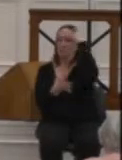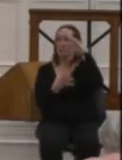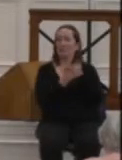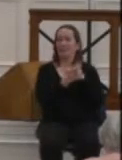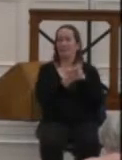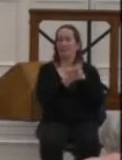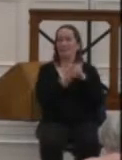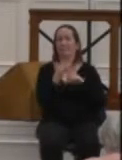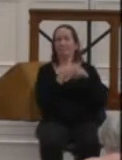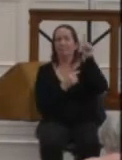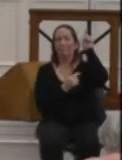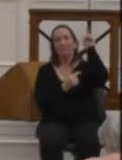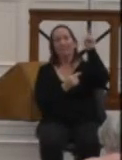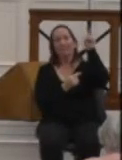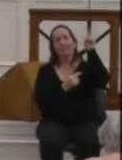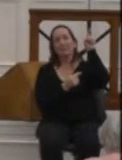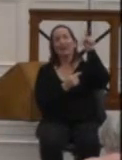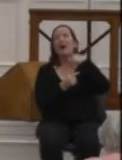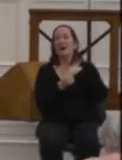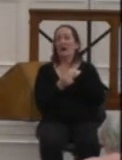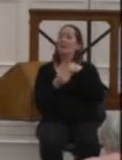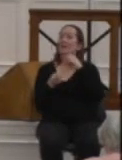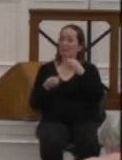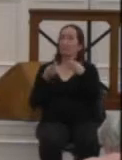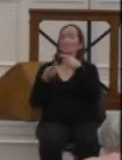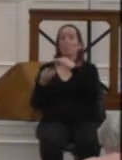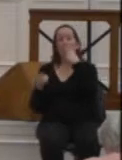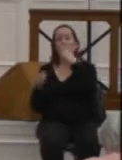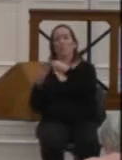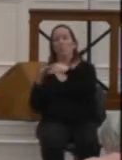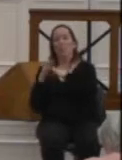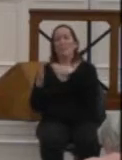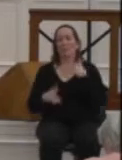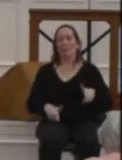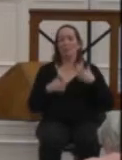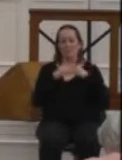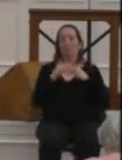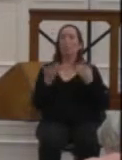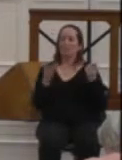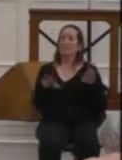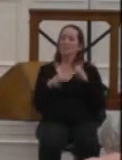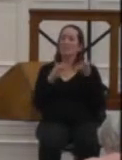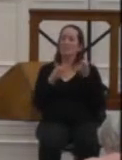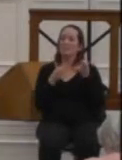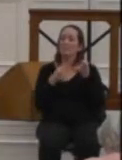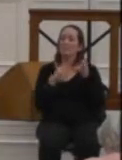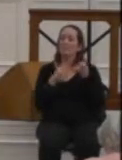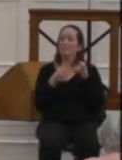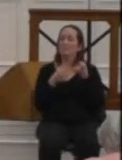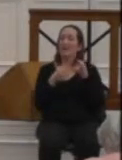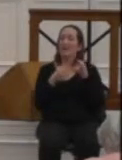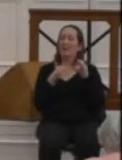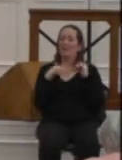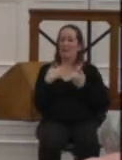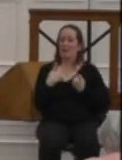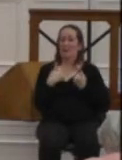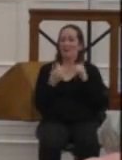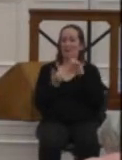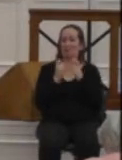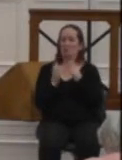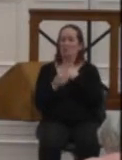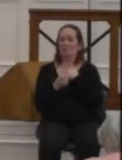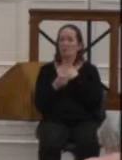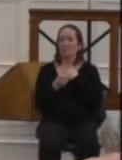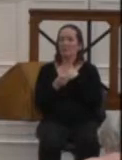believe. Now, I can give you evidence in my life of what that has done and how that has transformed me. And that should